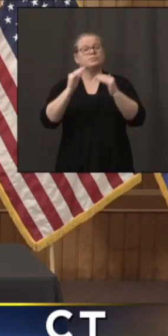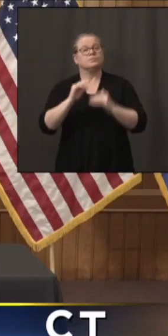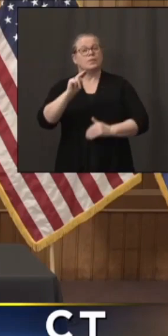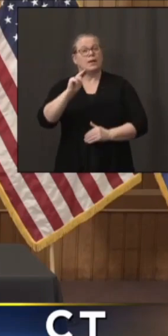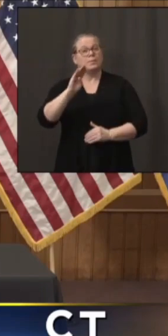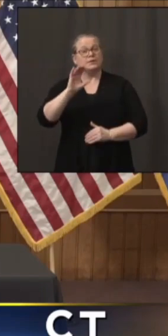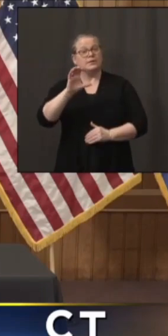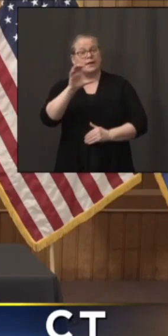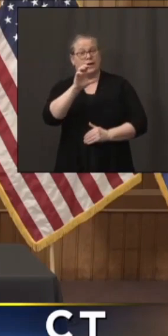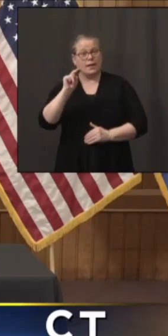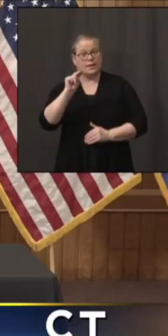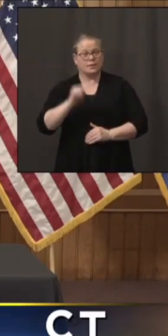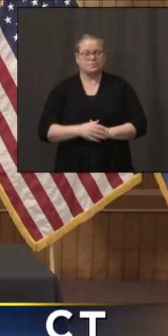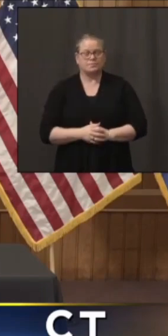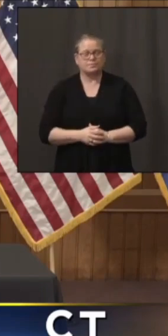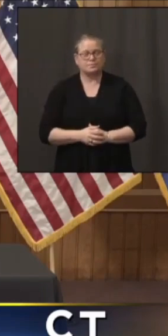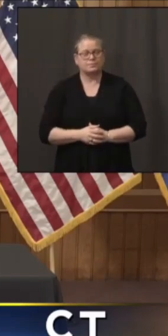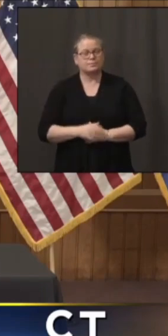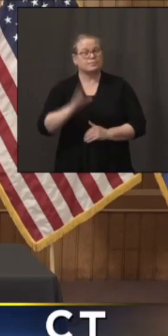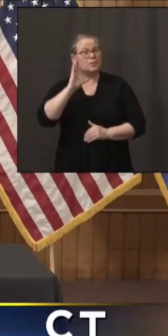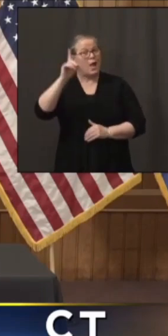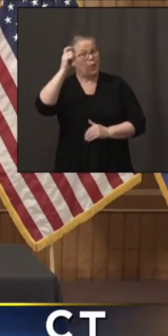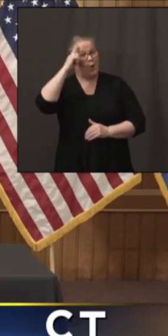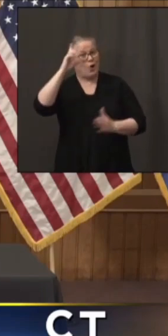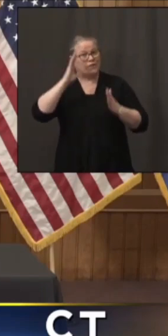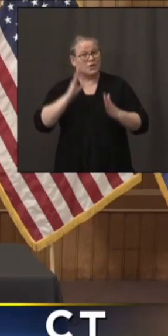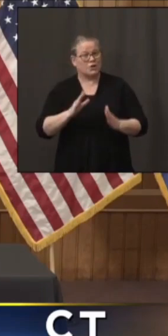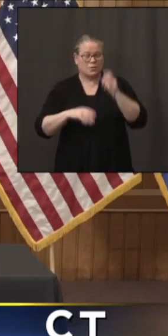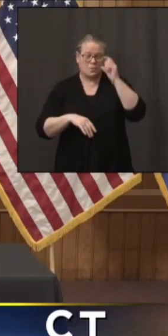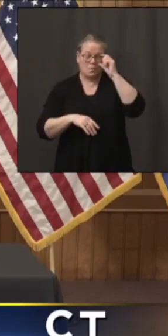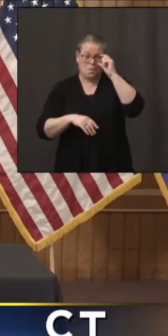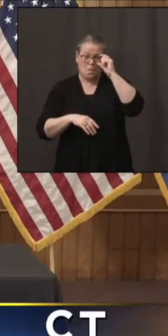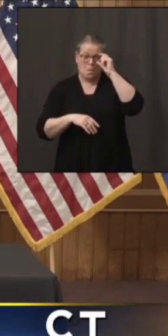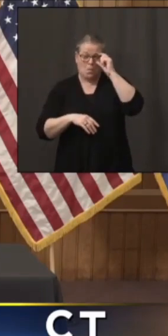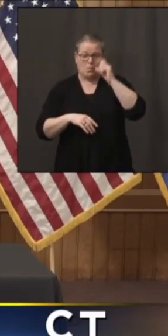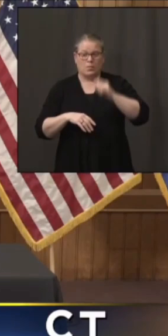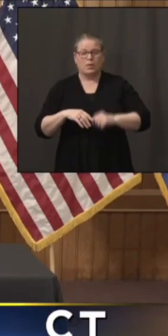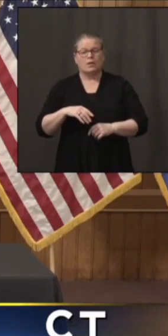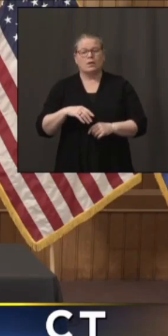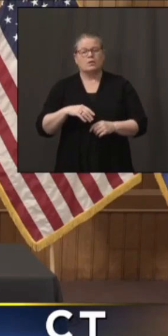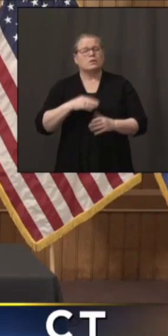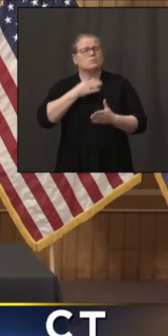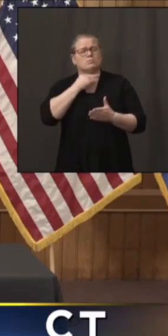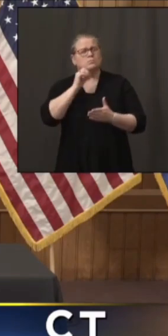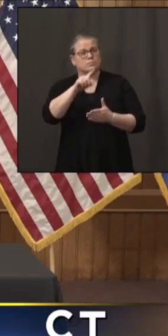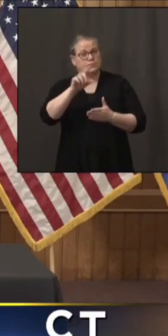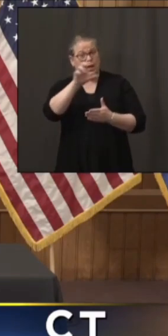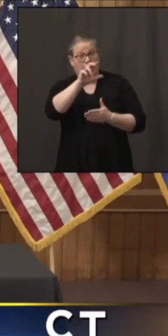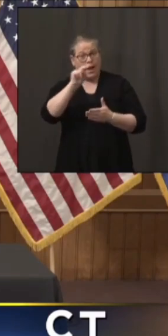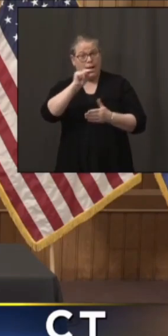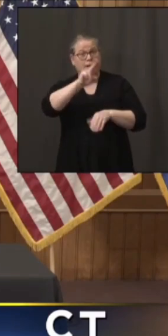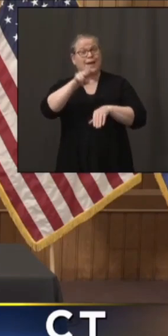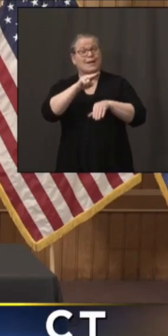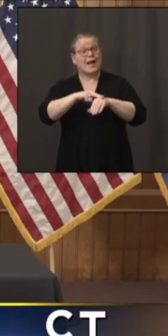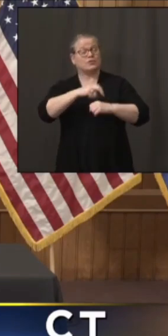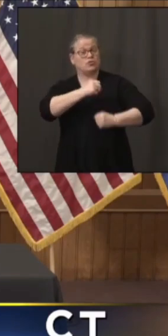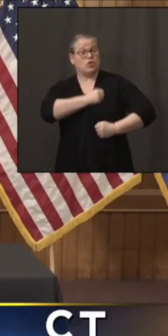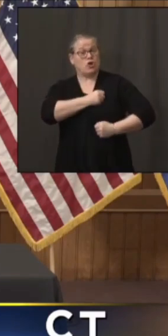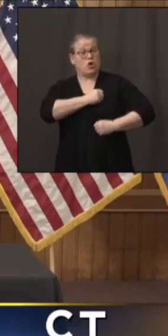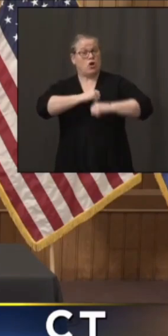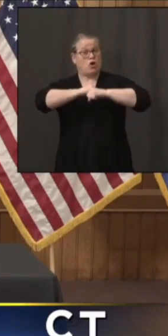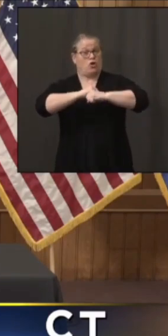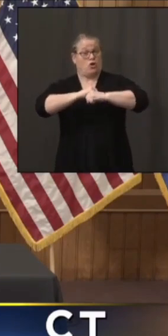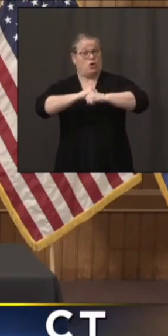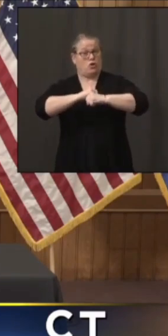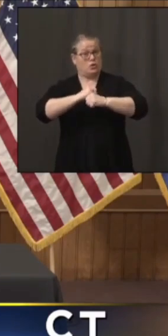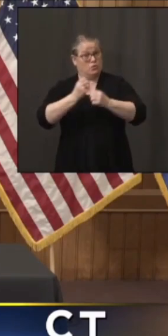Hi, Governor Matt Austin with NBC Connecticut. Hey, Matt. Just following up on that, has the Connecticut National Guard been requested to